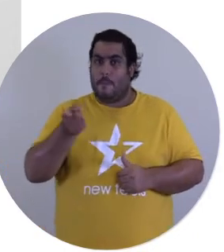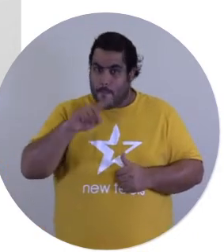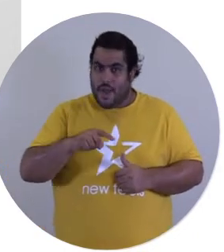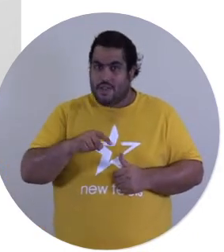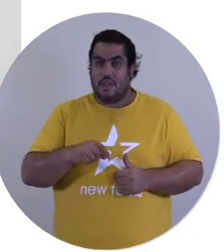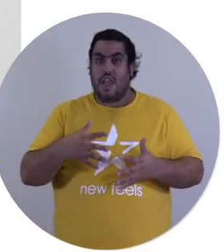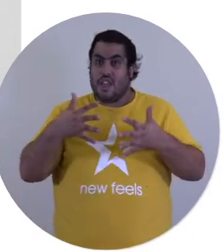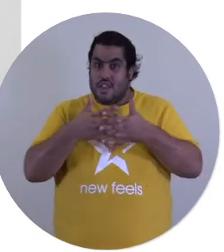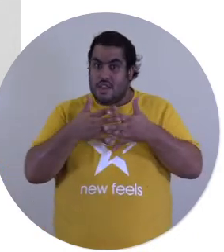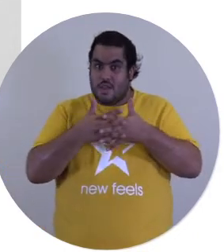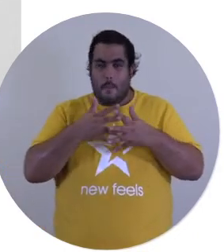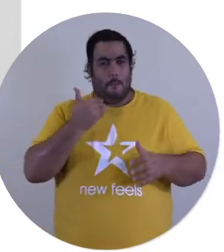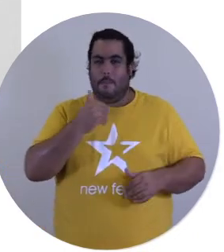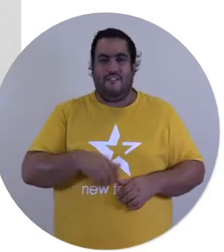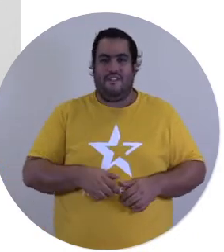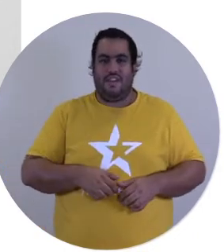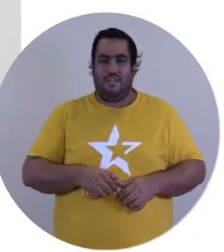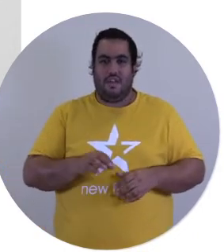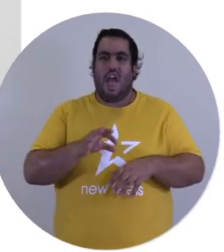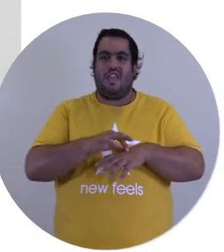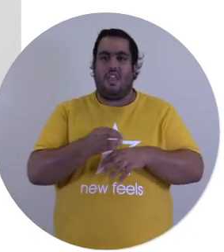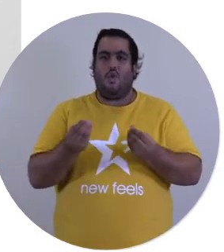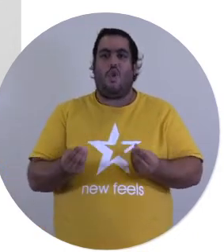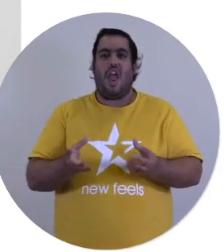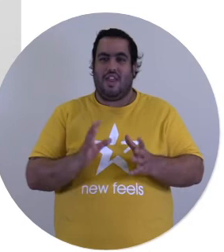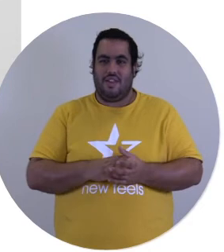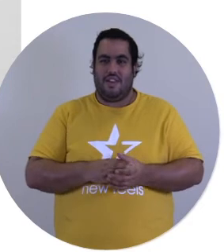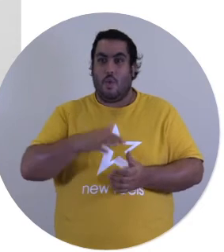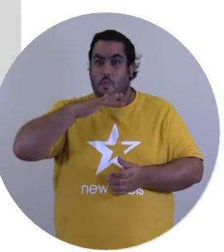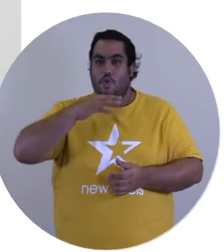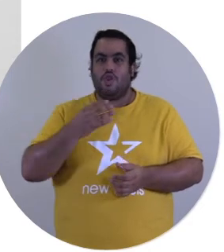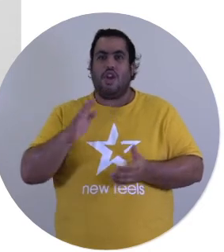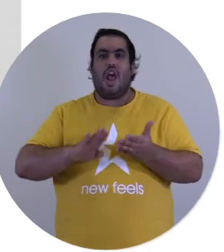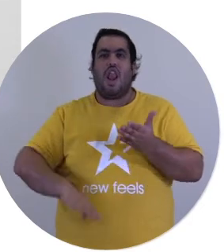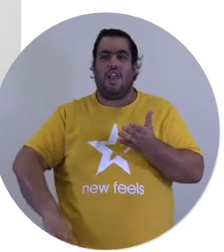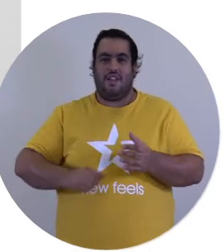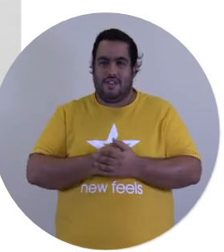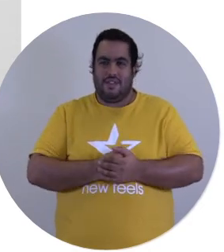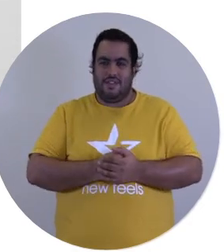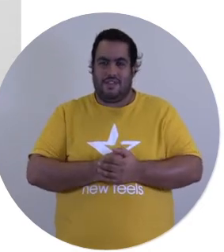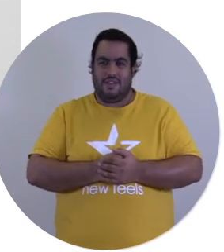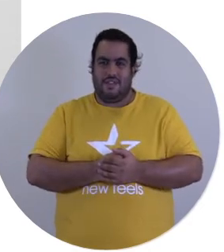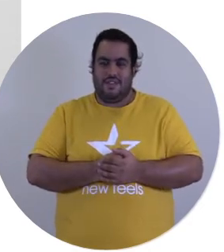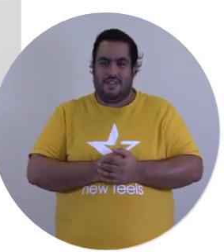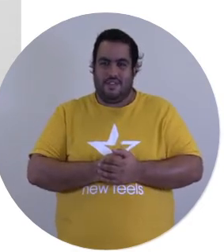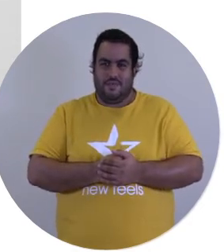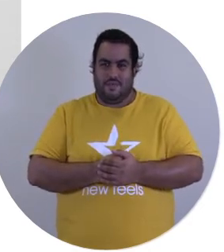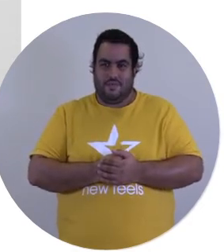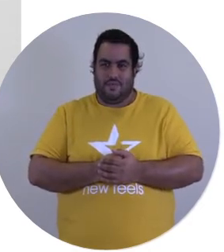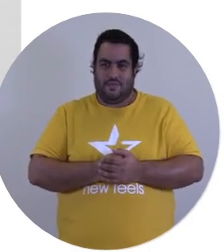overcrowding, less pollution, peace and quiet. When moving to